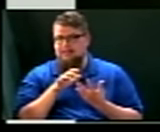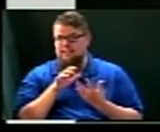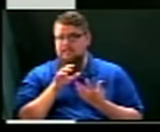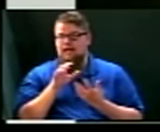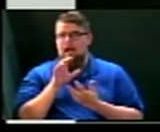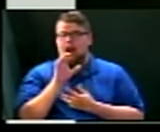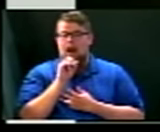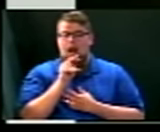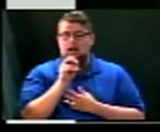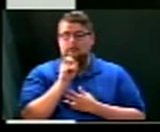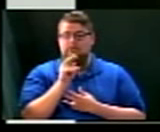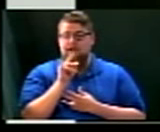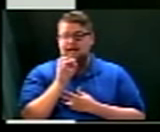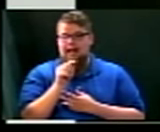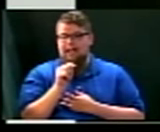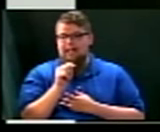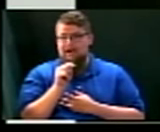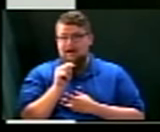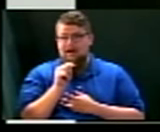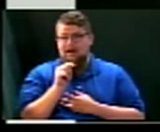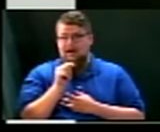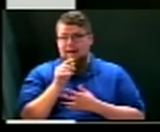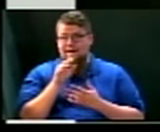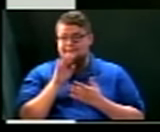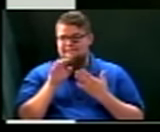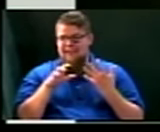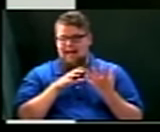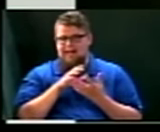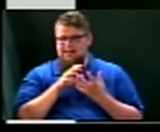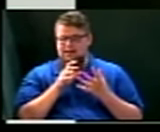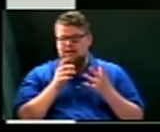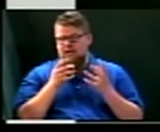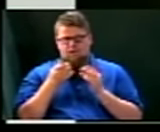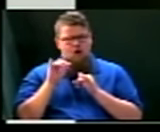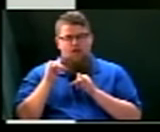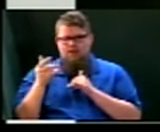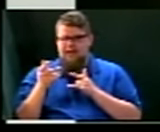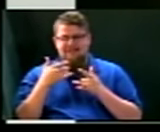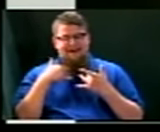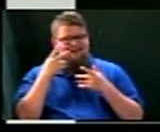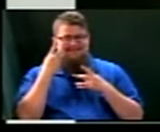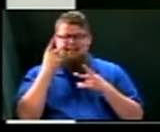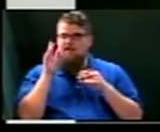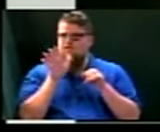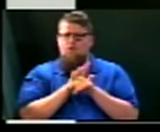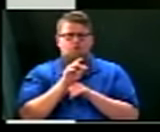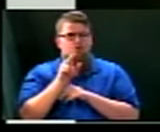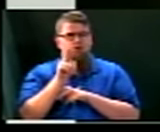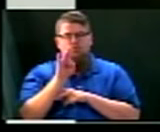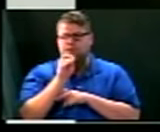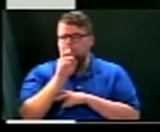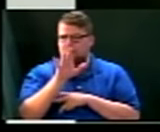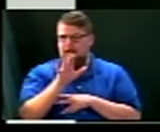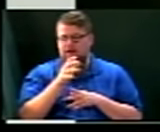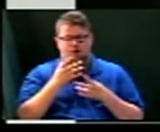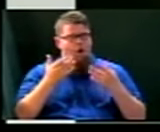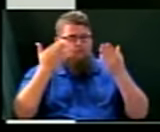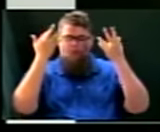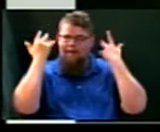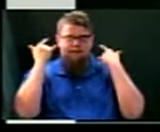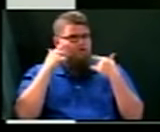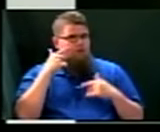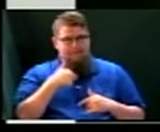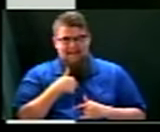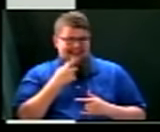consonant blends, and maybe a few other things, but I'd have to have the whole rubric there because it's overwhelming to me, and it